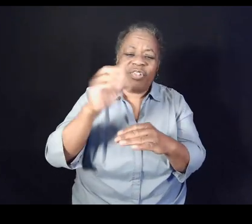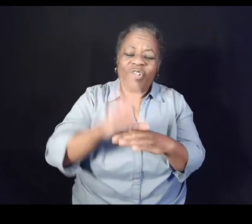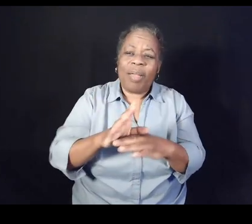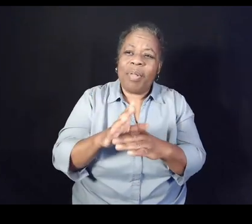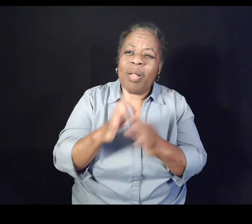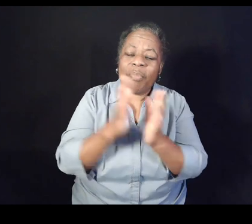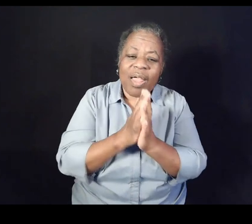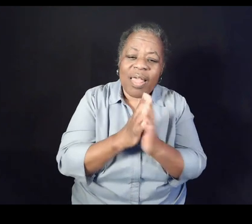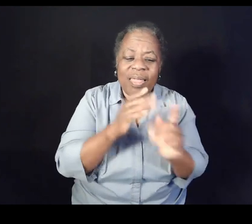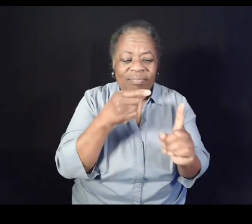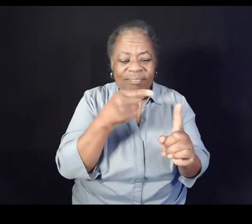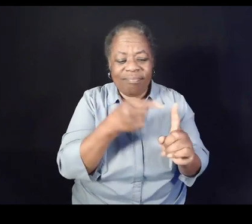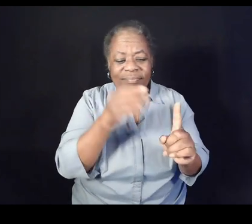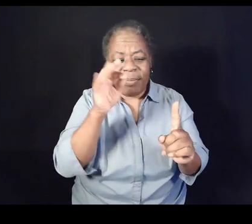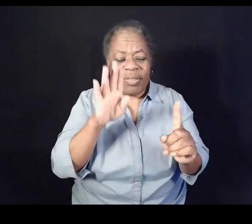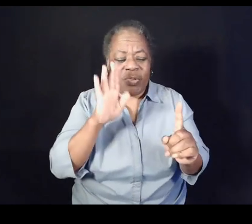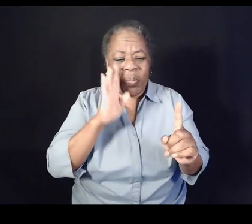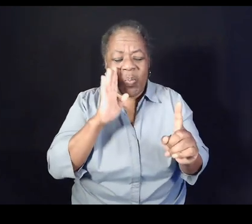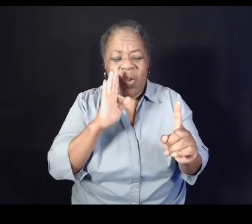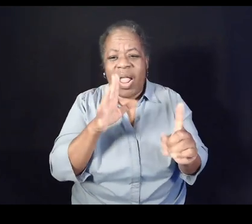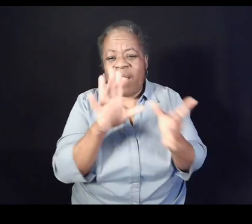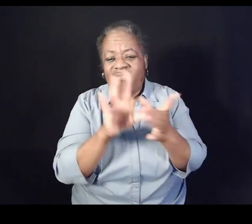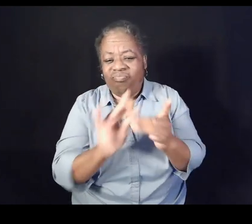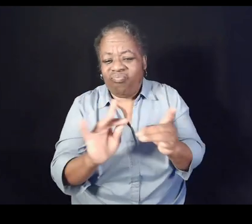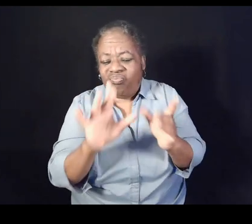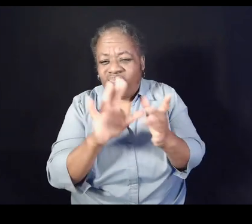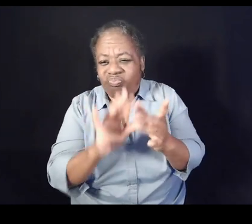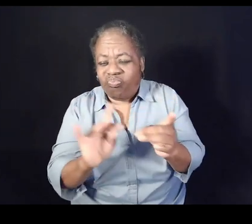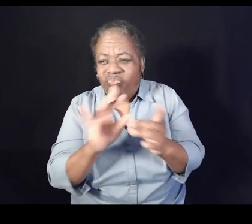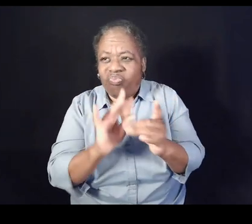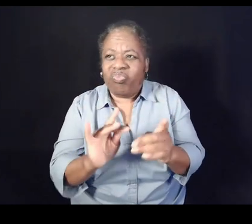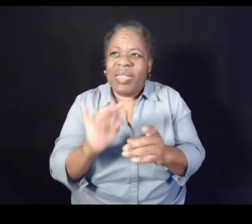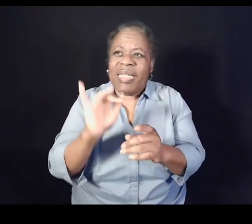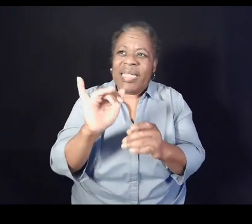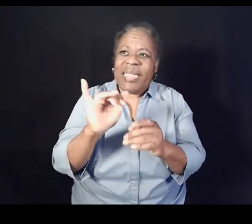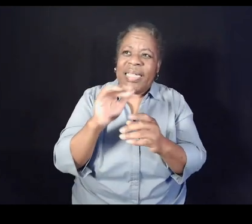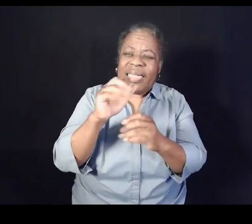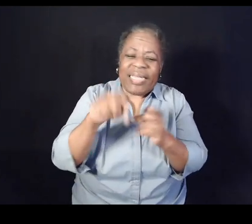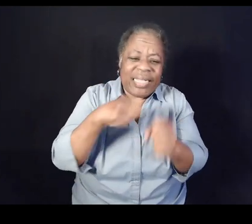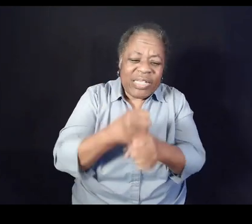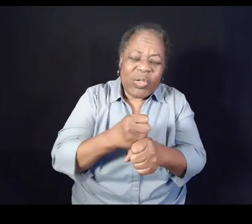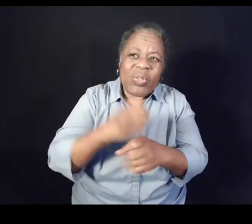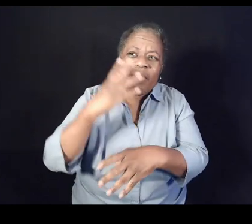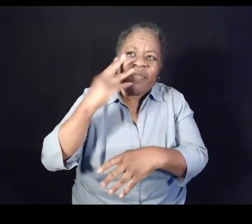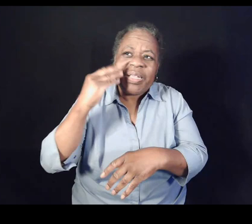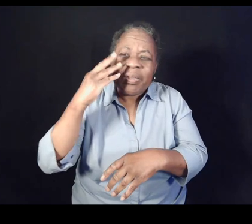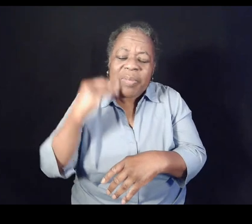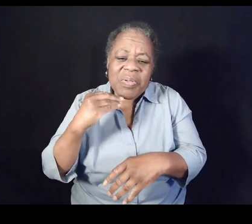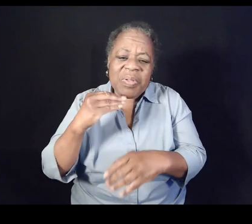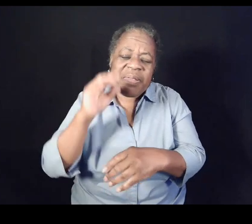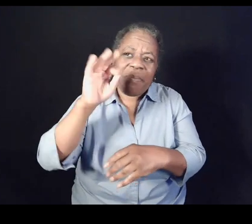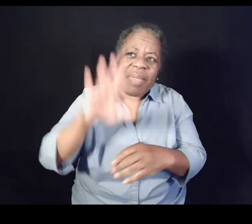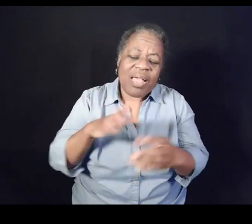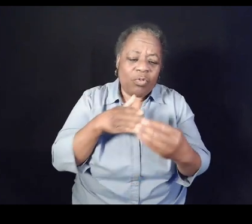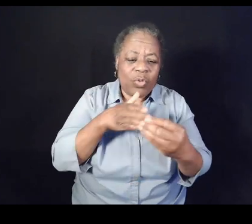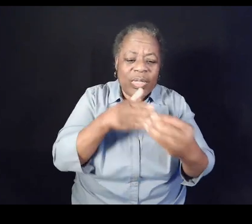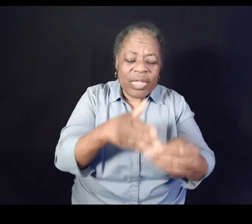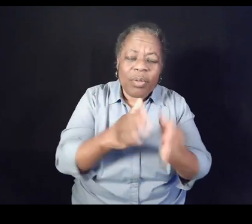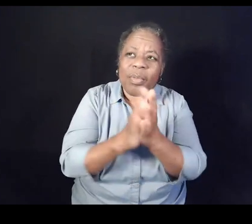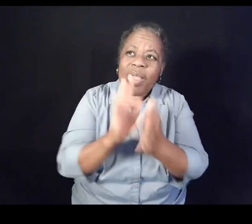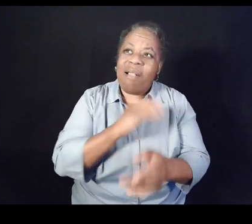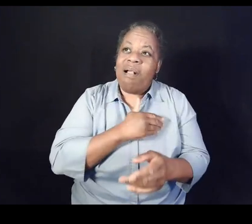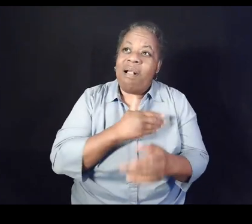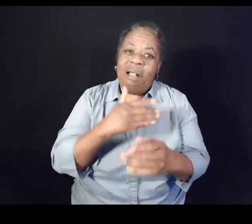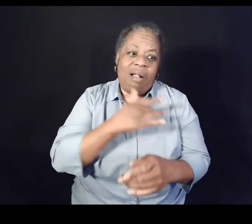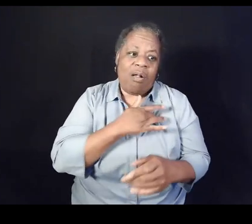and as he speaks upon his years and years of experience as a pastor and as a leader, I pray that our hearts would be ready to receive